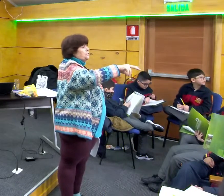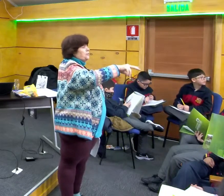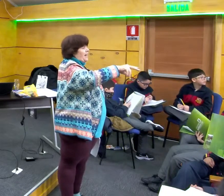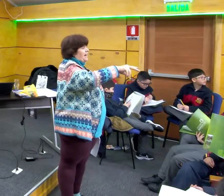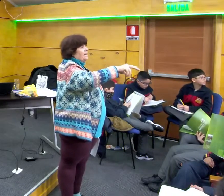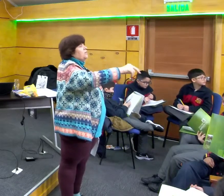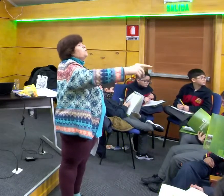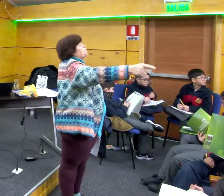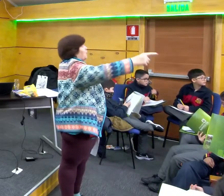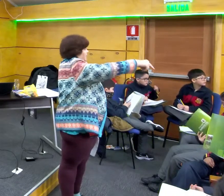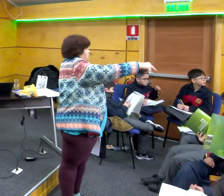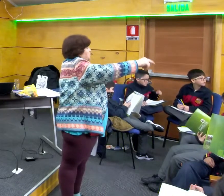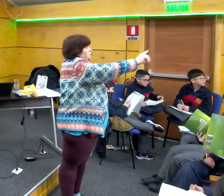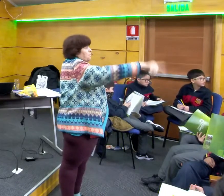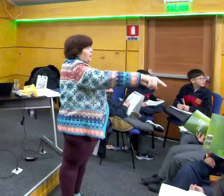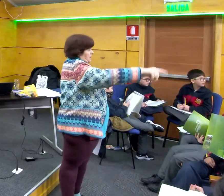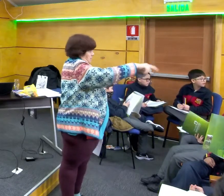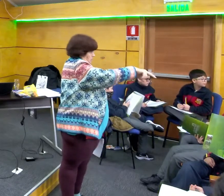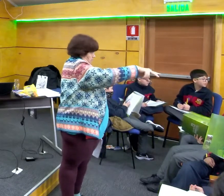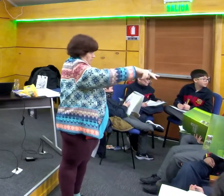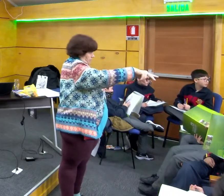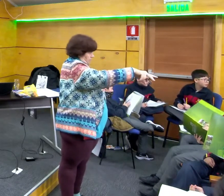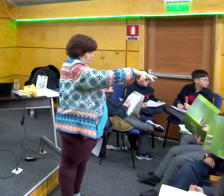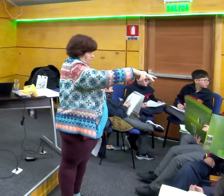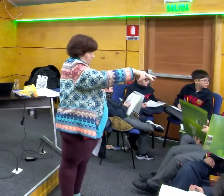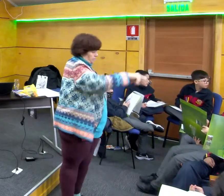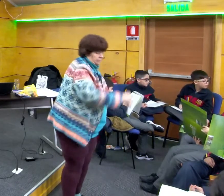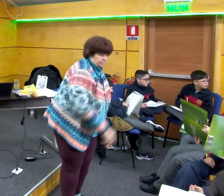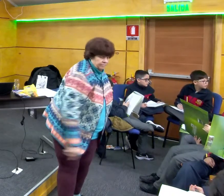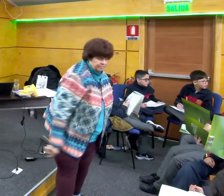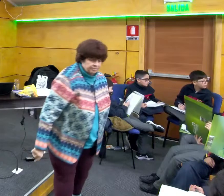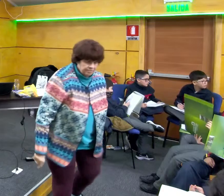as you do that, you practice with your partner.